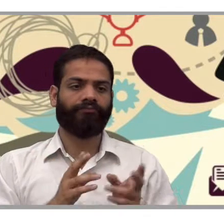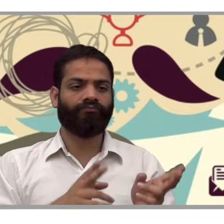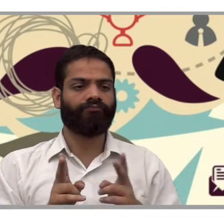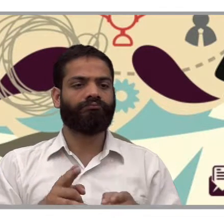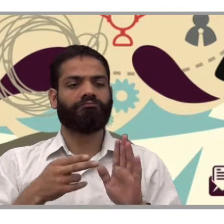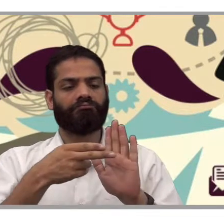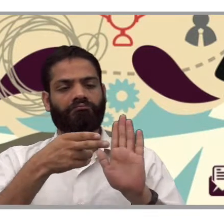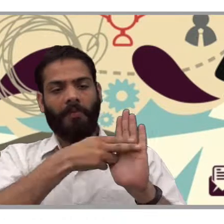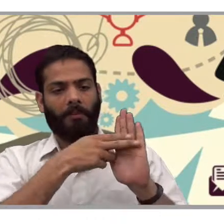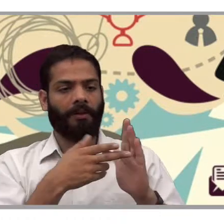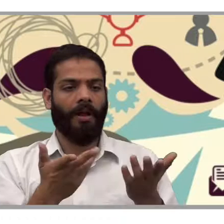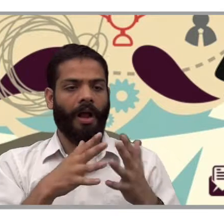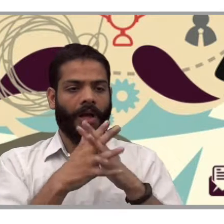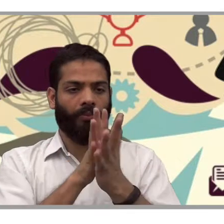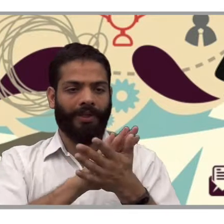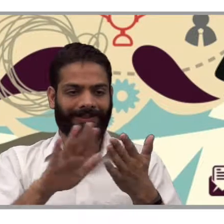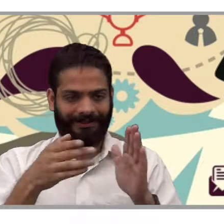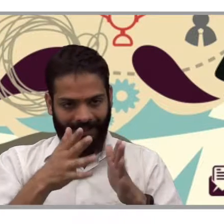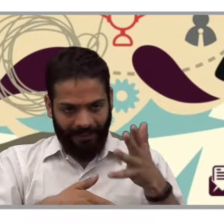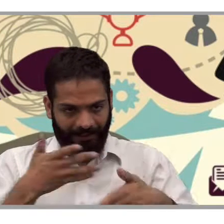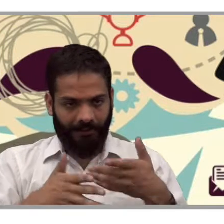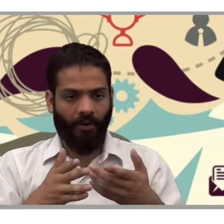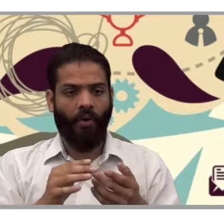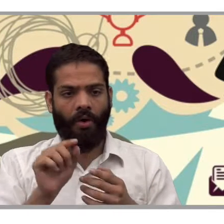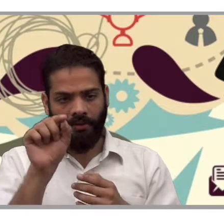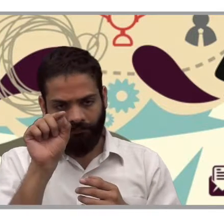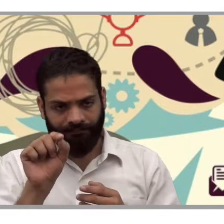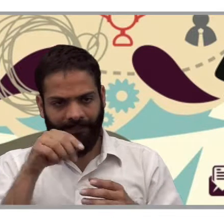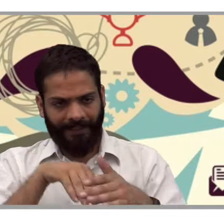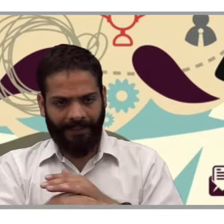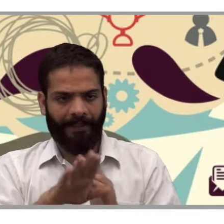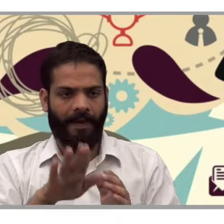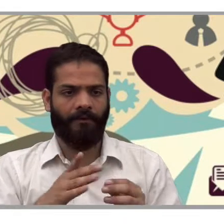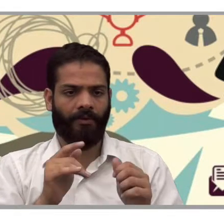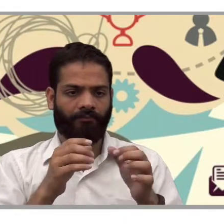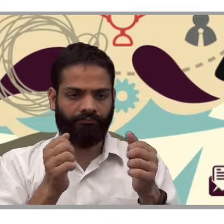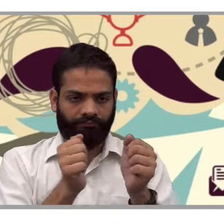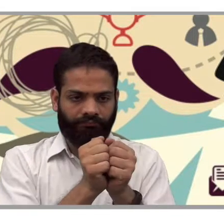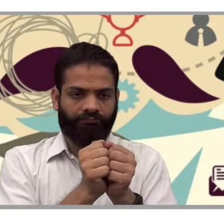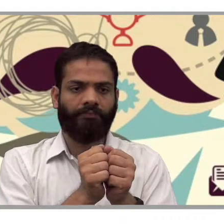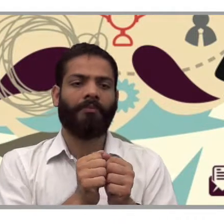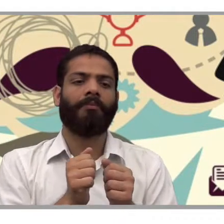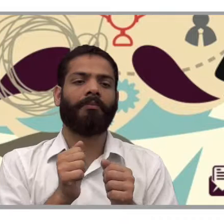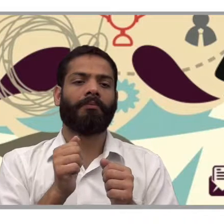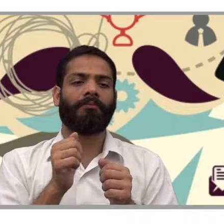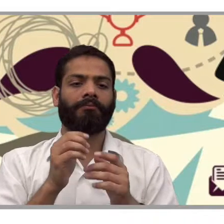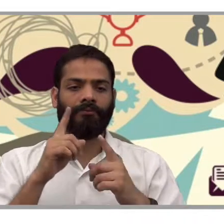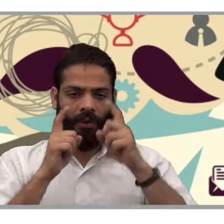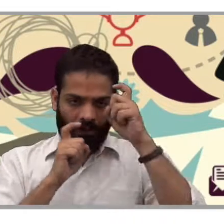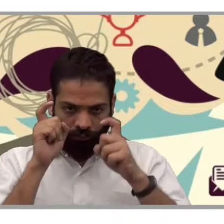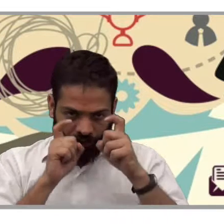labeled as WH sign or particle, in association with an expression. For